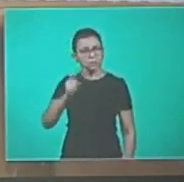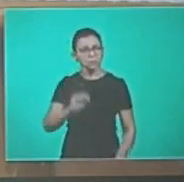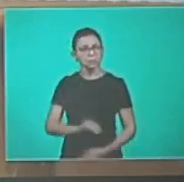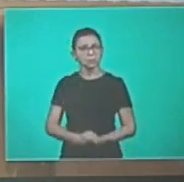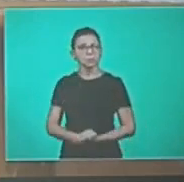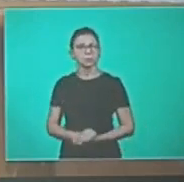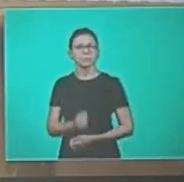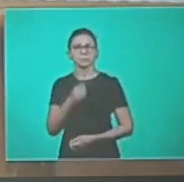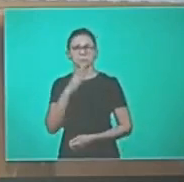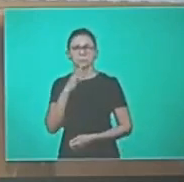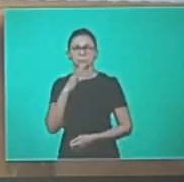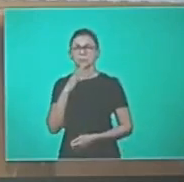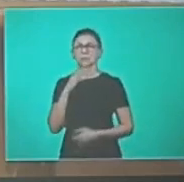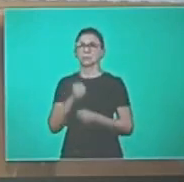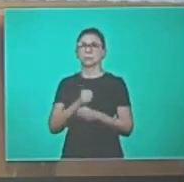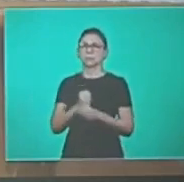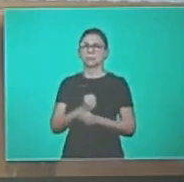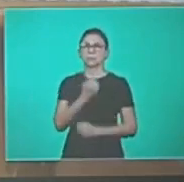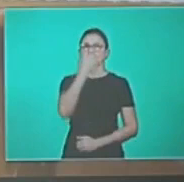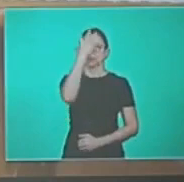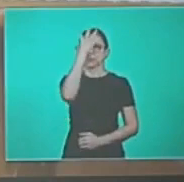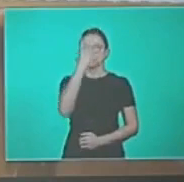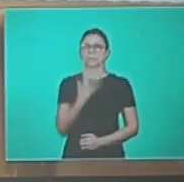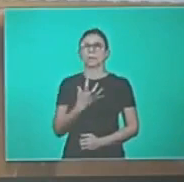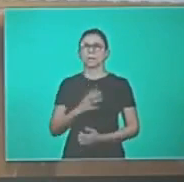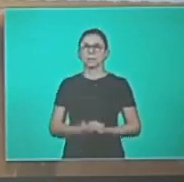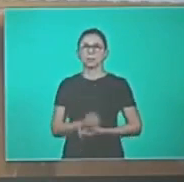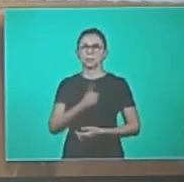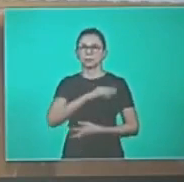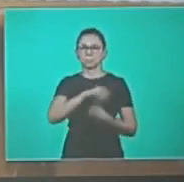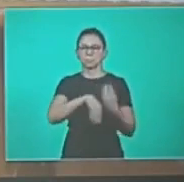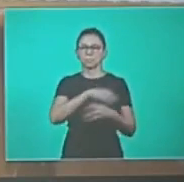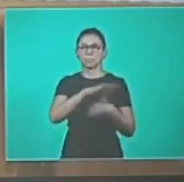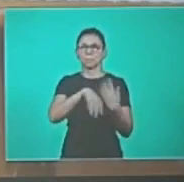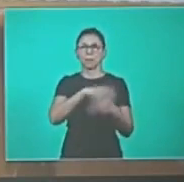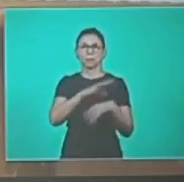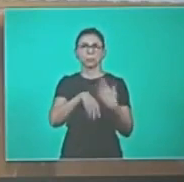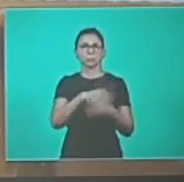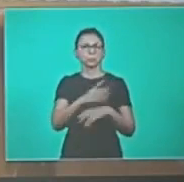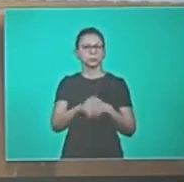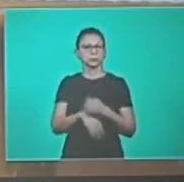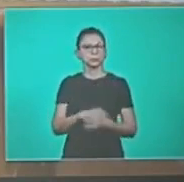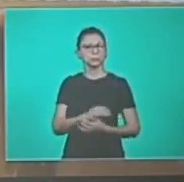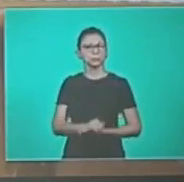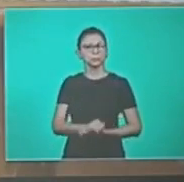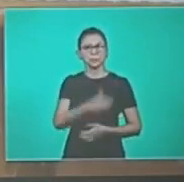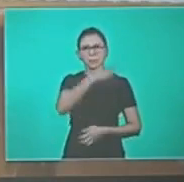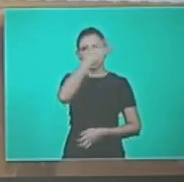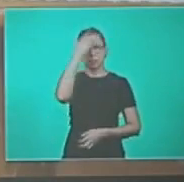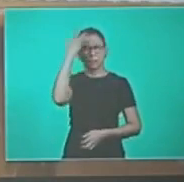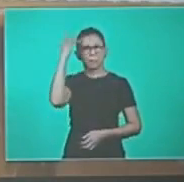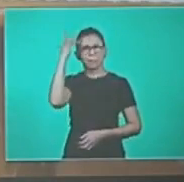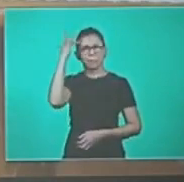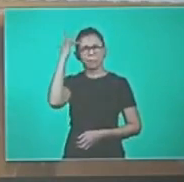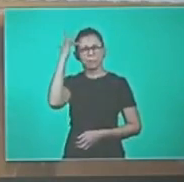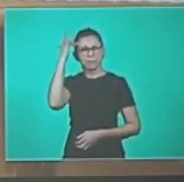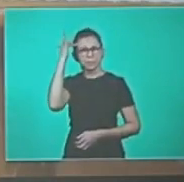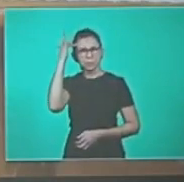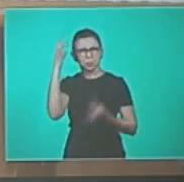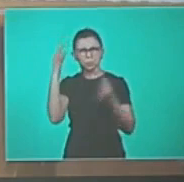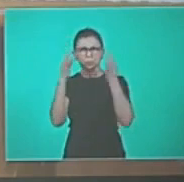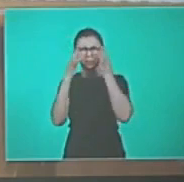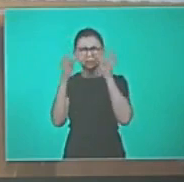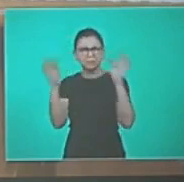We are paying the price, and we have to preserve our image as